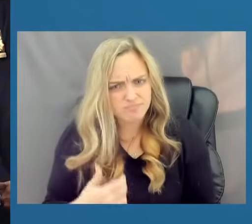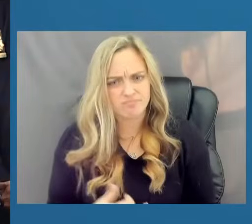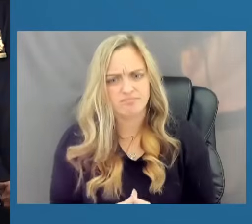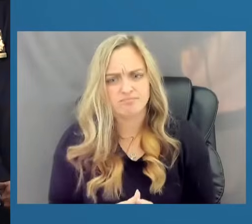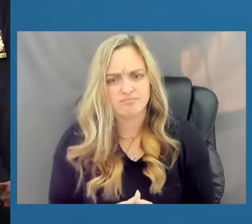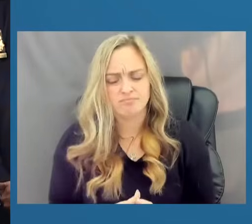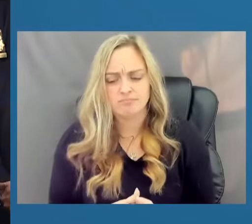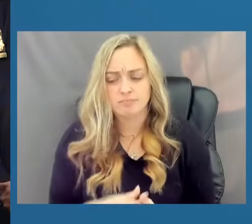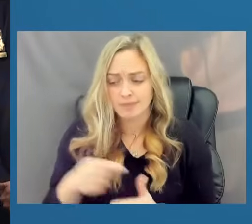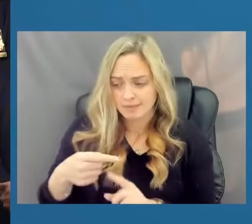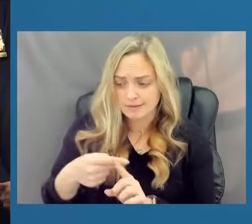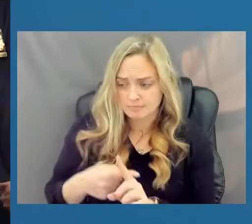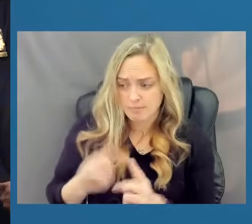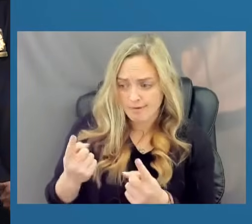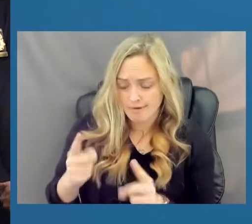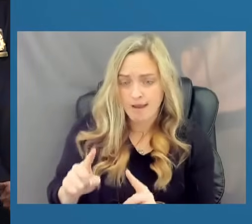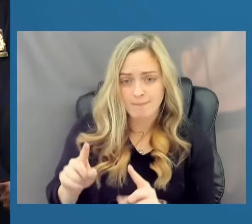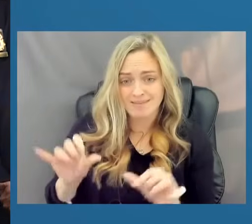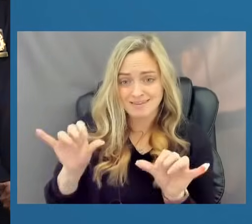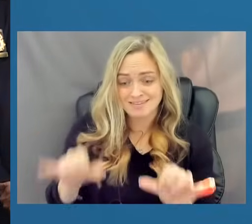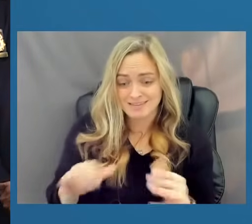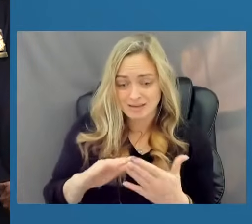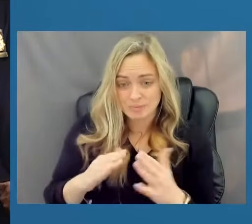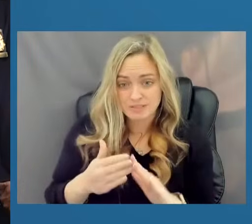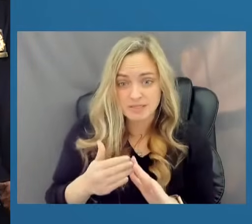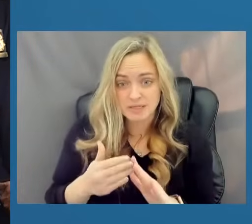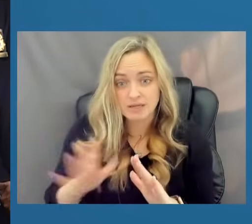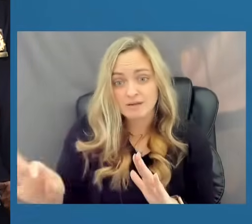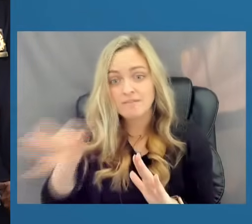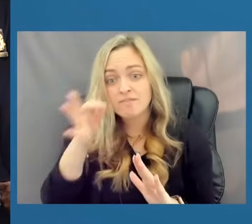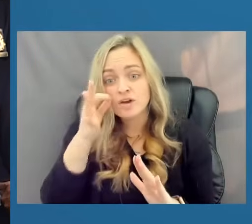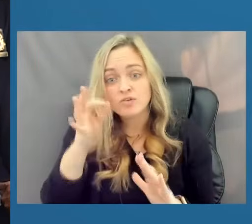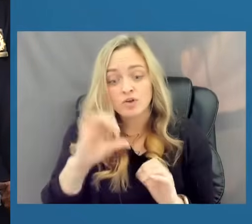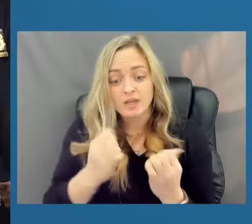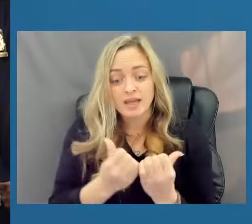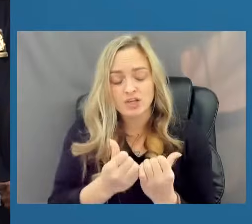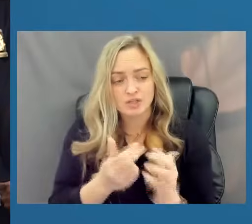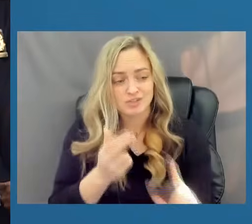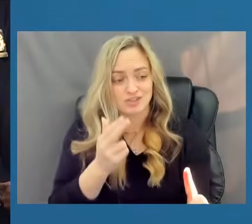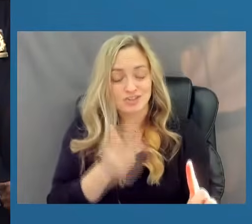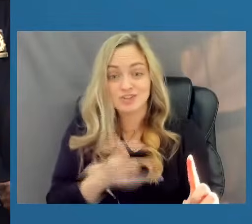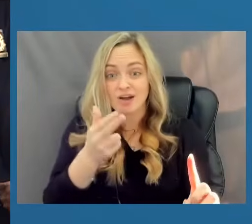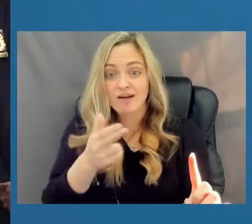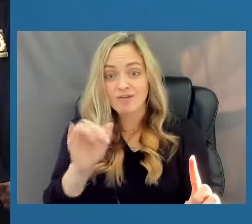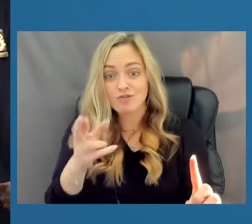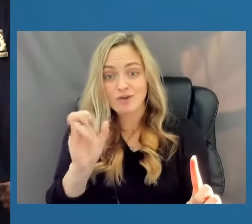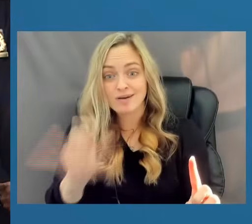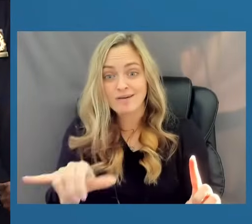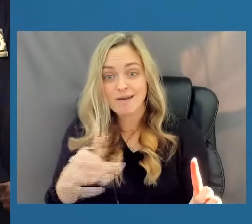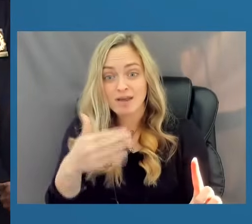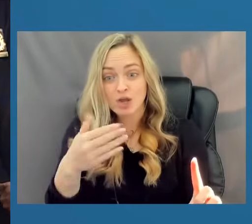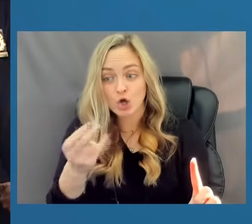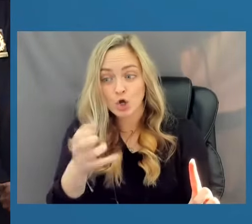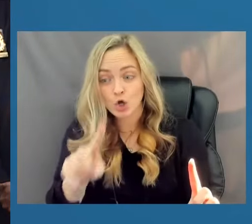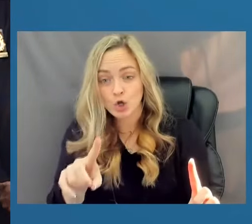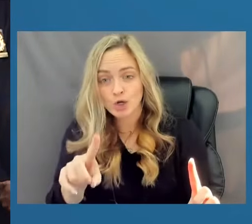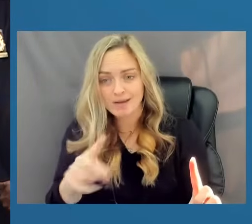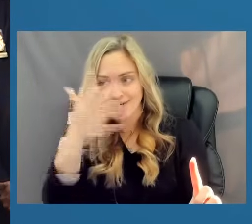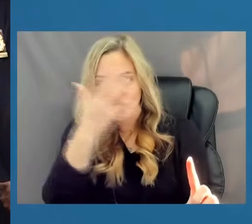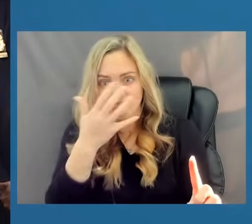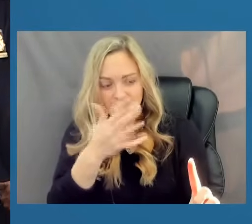Earlier this month, in that same city, federal agents shot Renee Good in the face as she was looking to leave in her